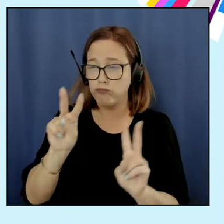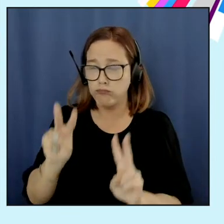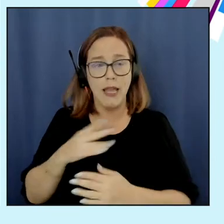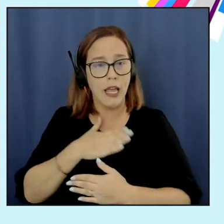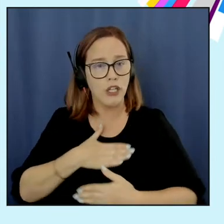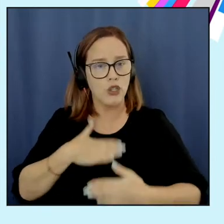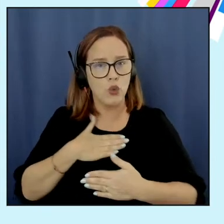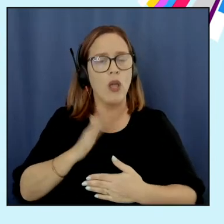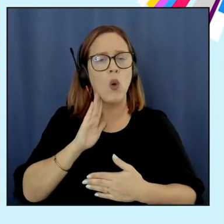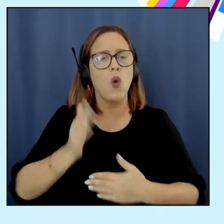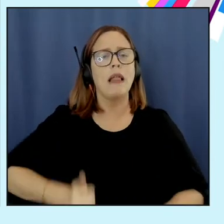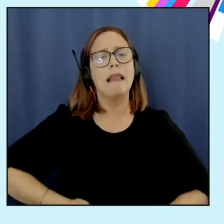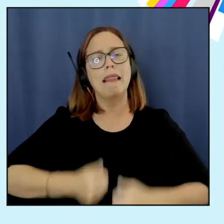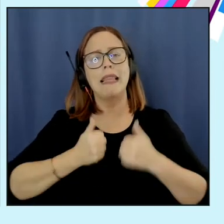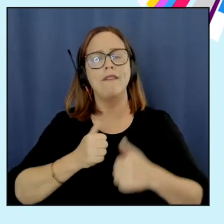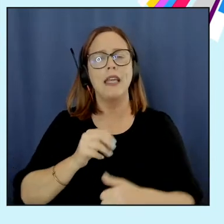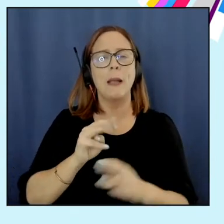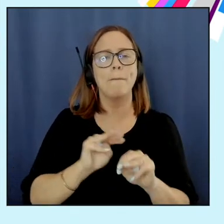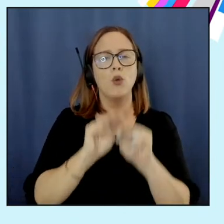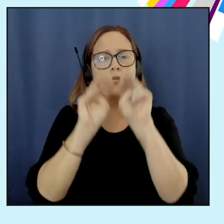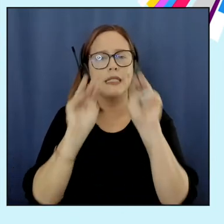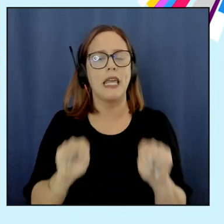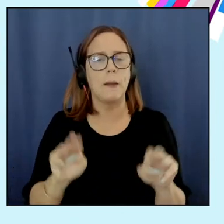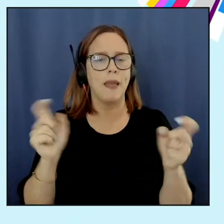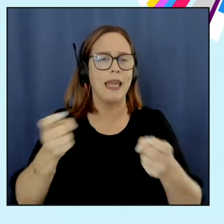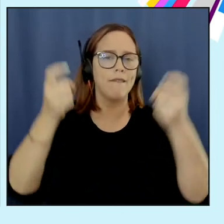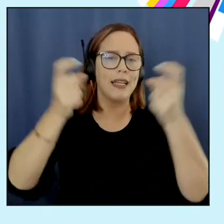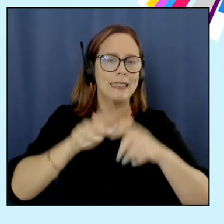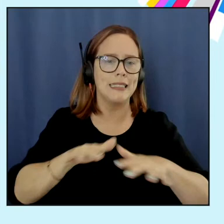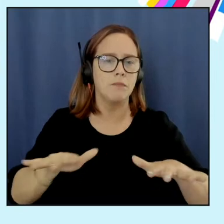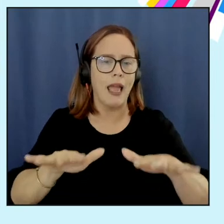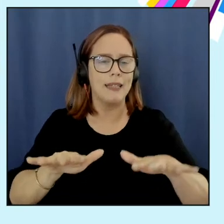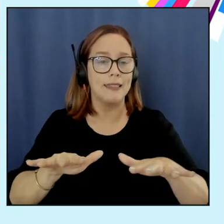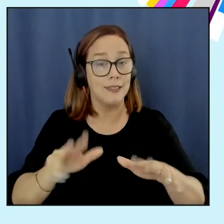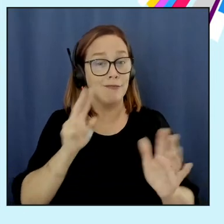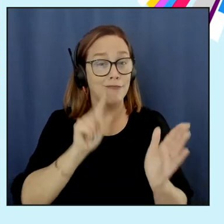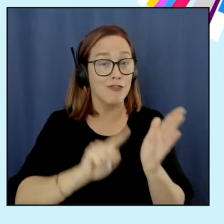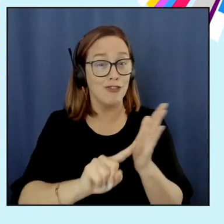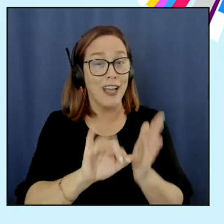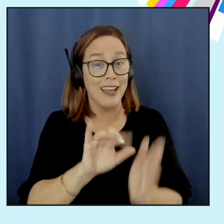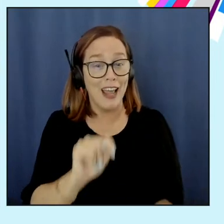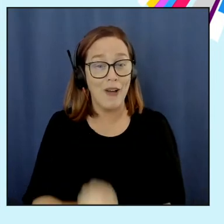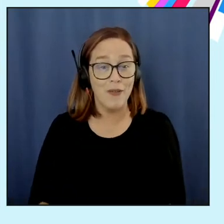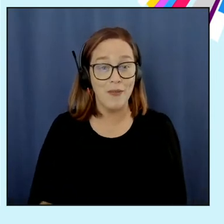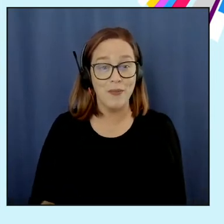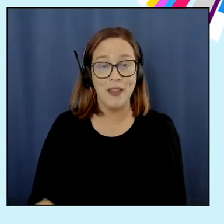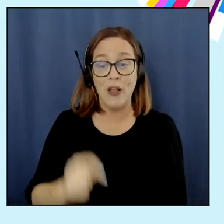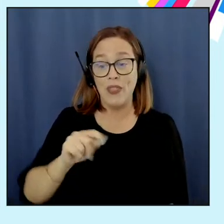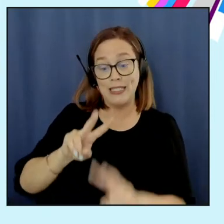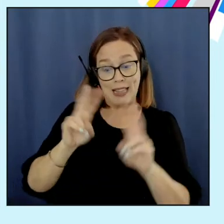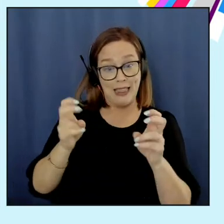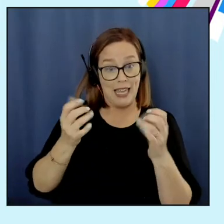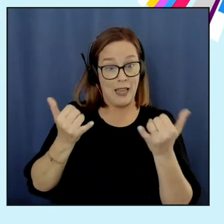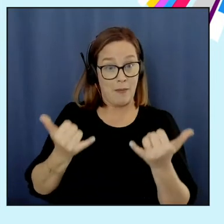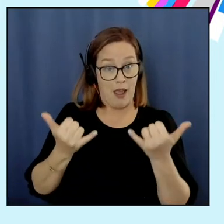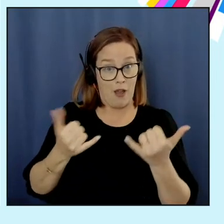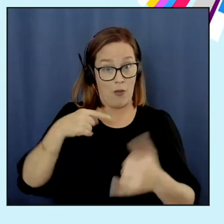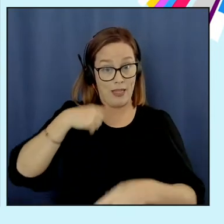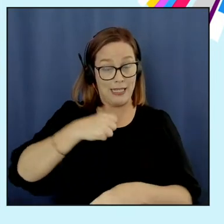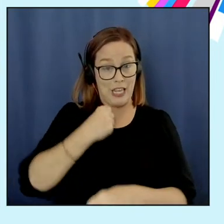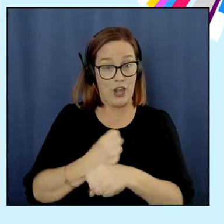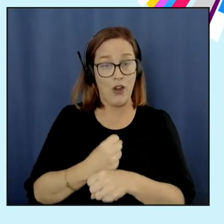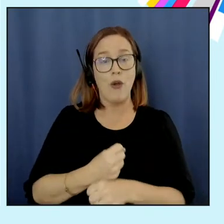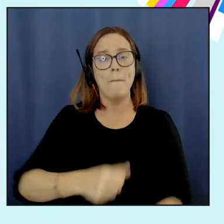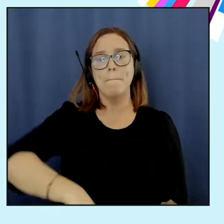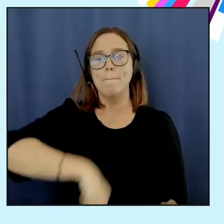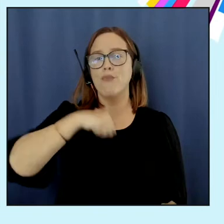space, so be sure to check it out. The theme for this year's Pride is Pride Has No Borders, and Aisha and Alexi are some of the people